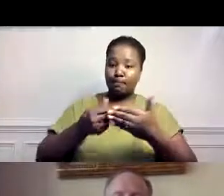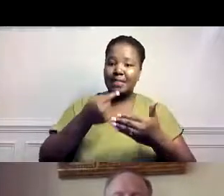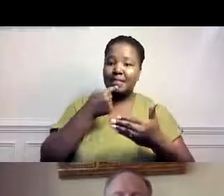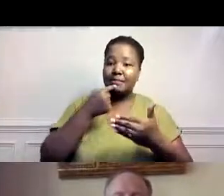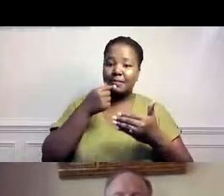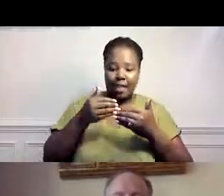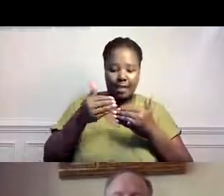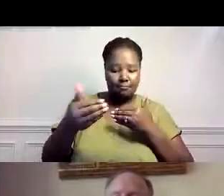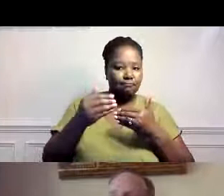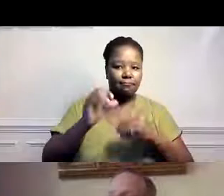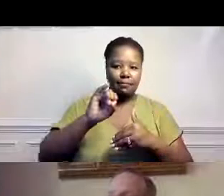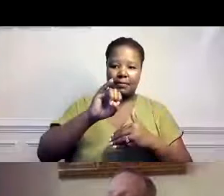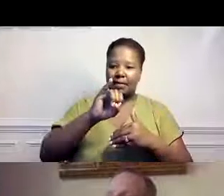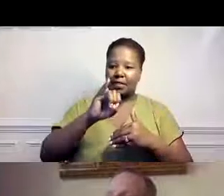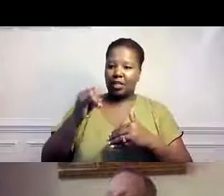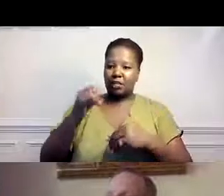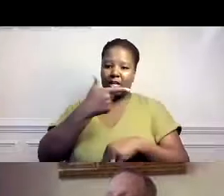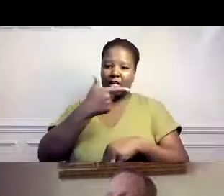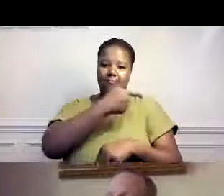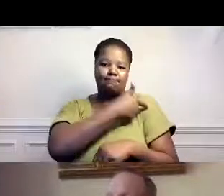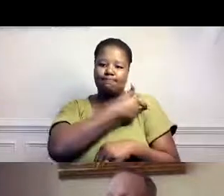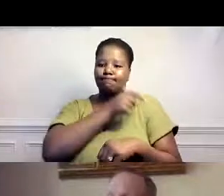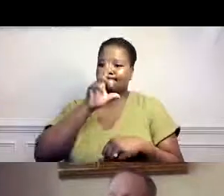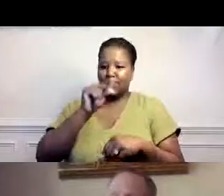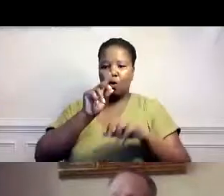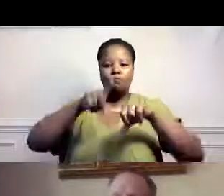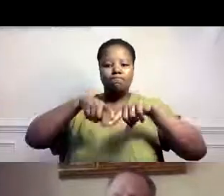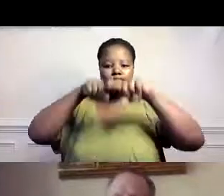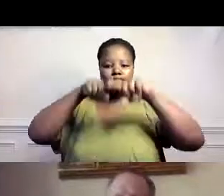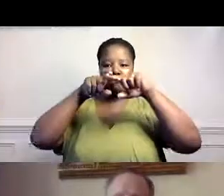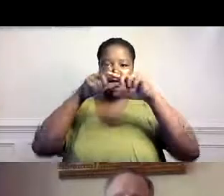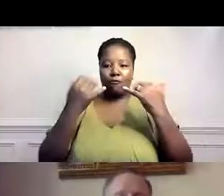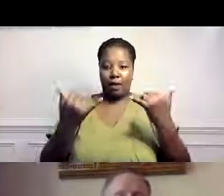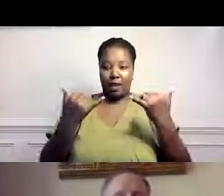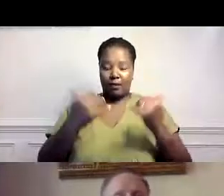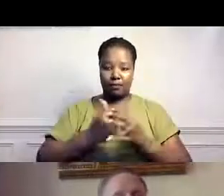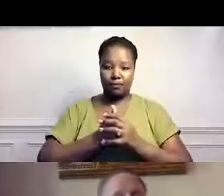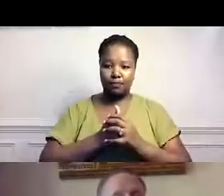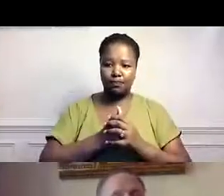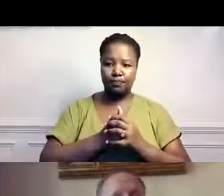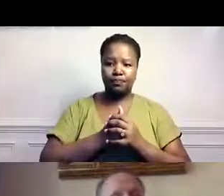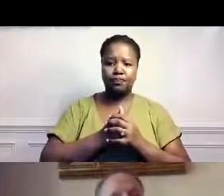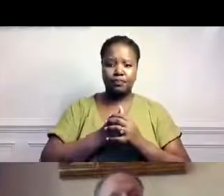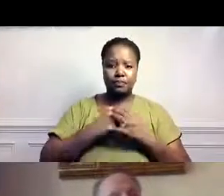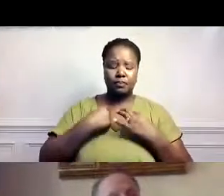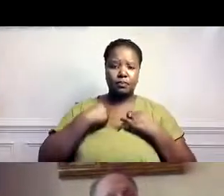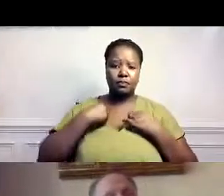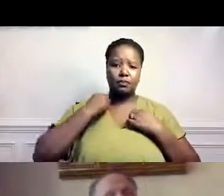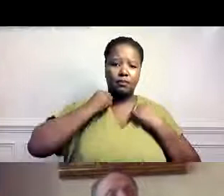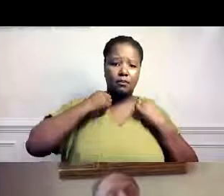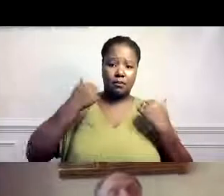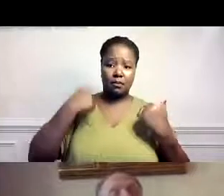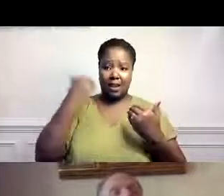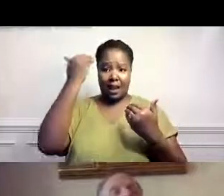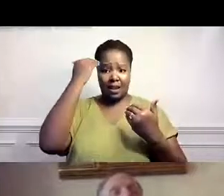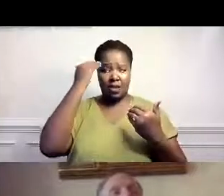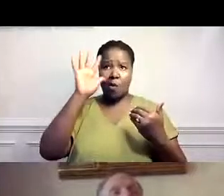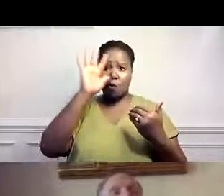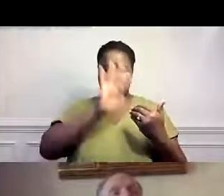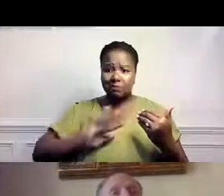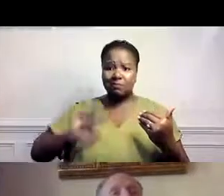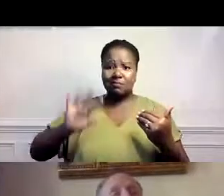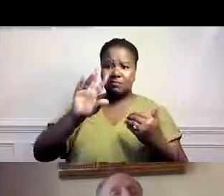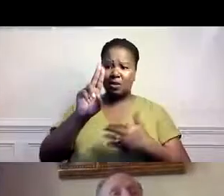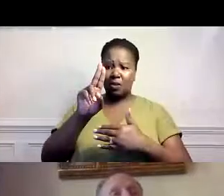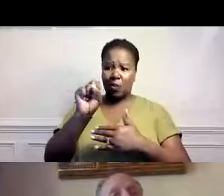on administering the Johnson & Johnson vaccine. I know in the United States, 6.8 million people